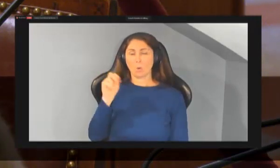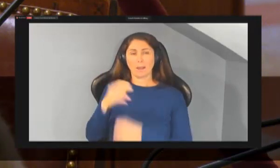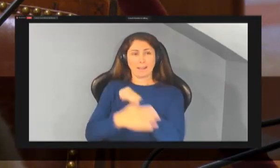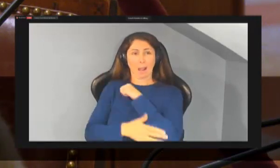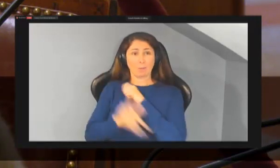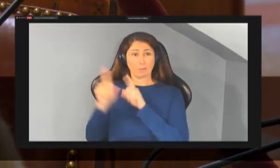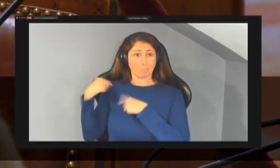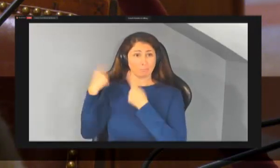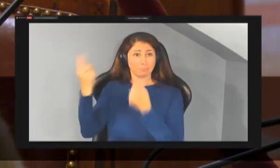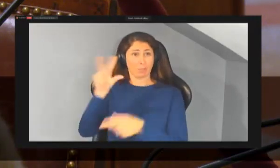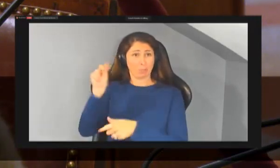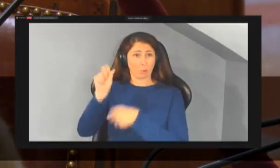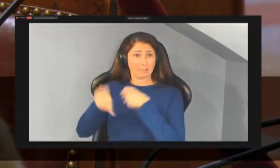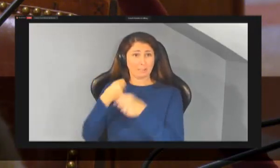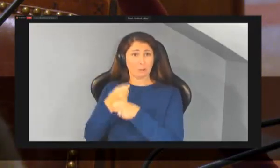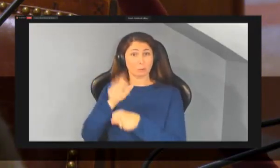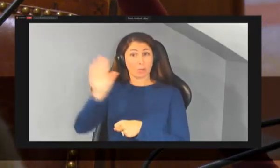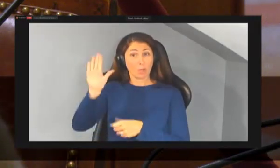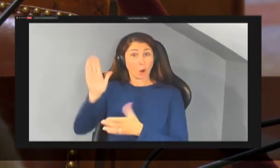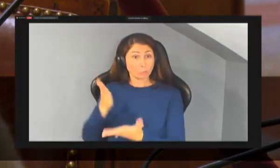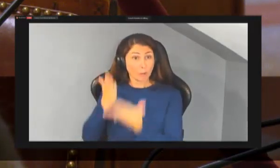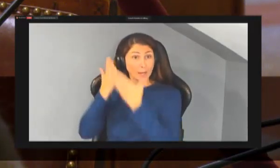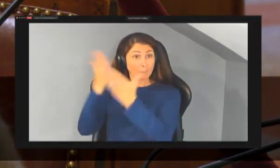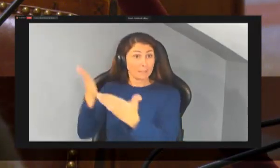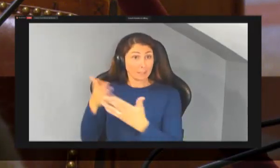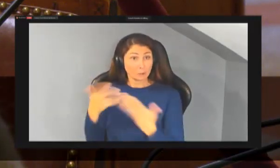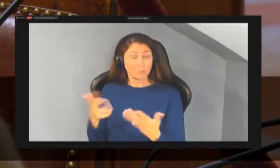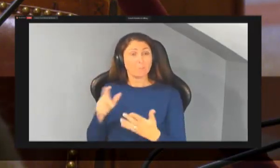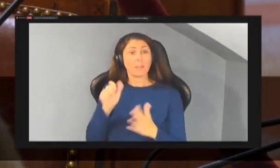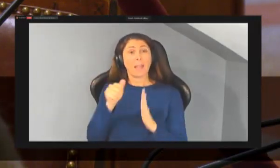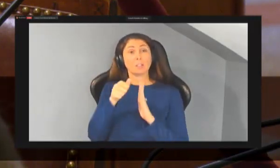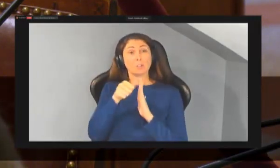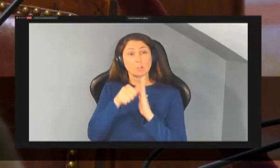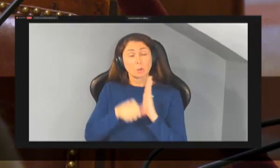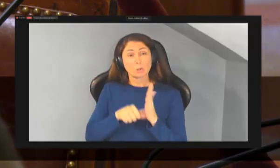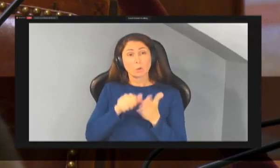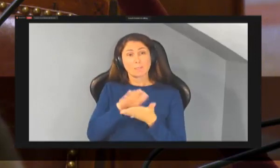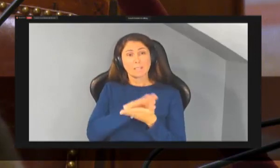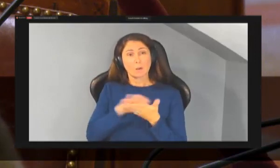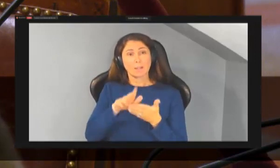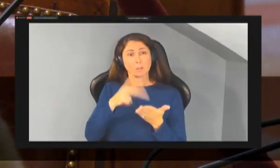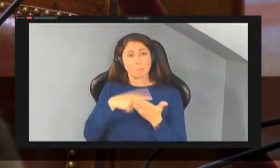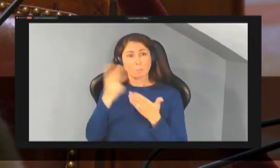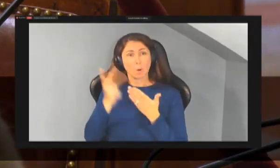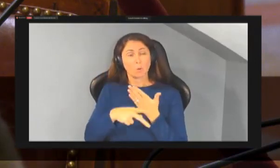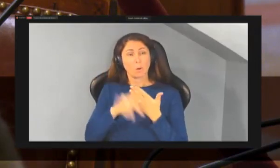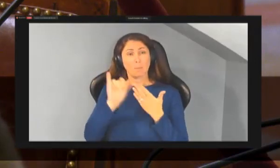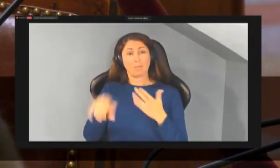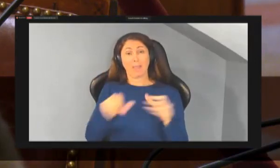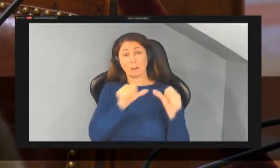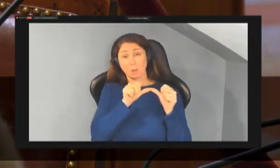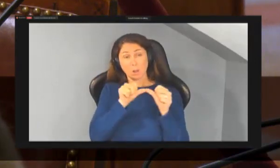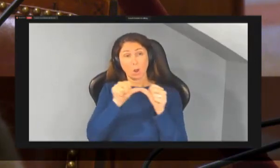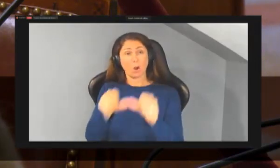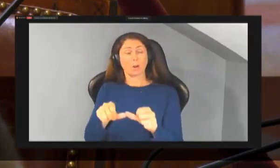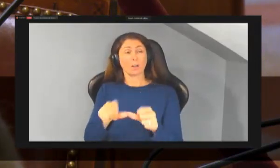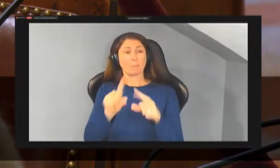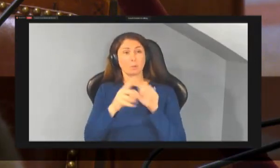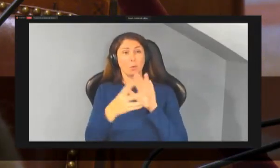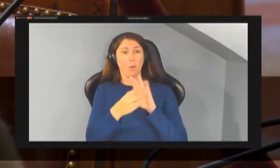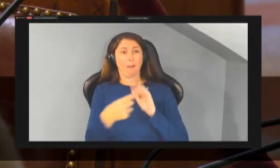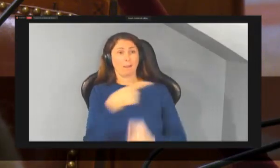their recommendation is a surgical sterilization program that, in the long term, and to echo Natalie's